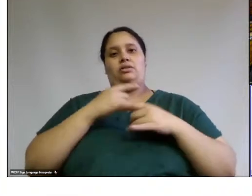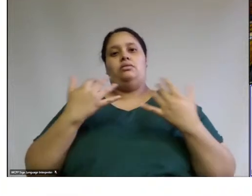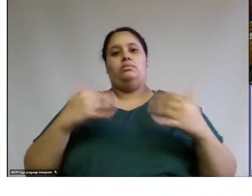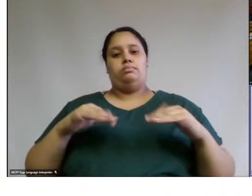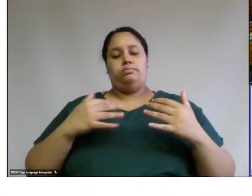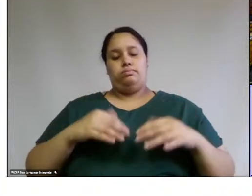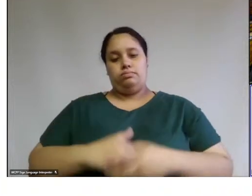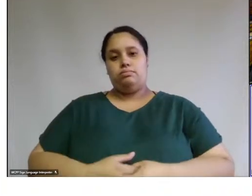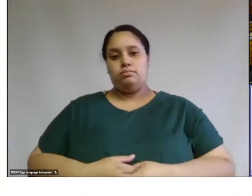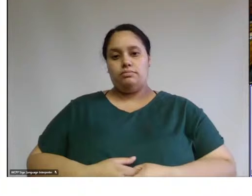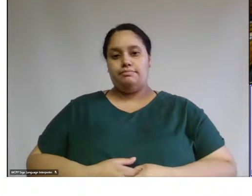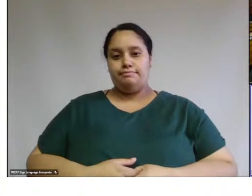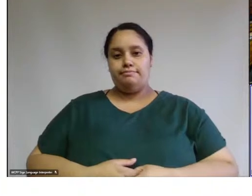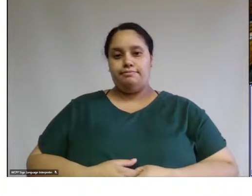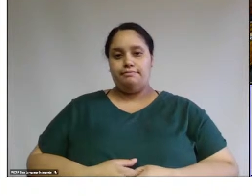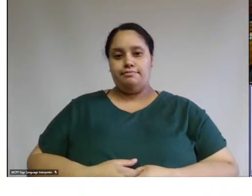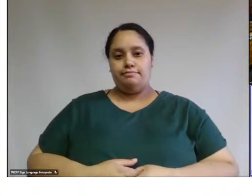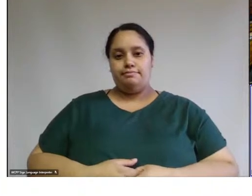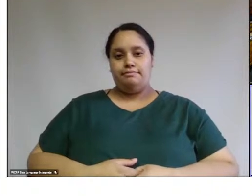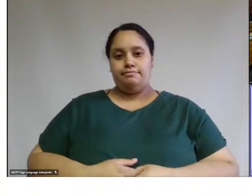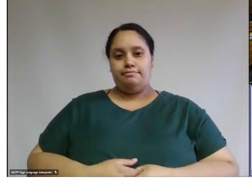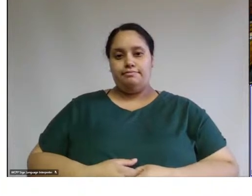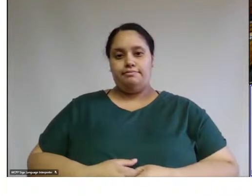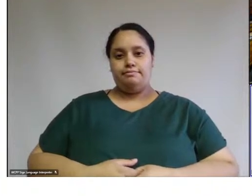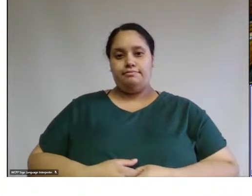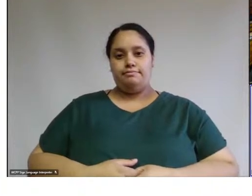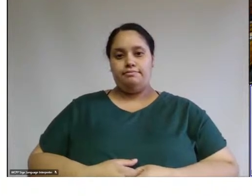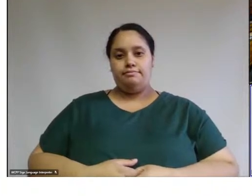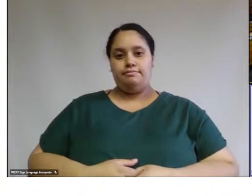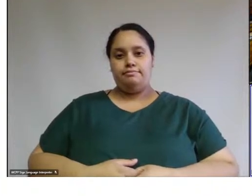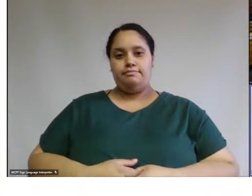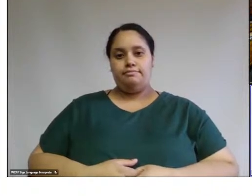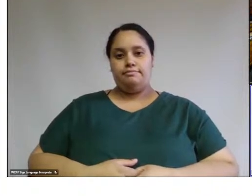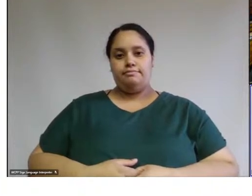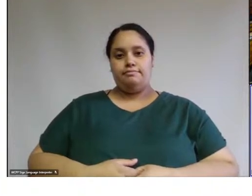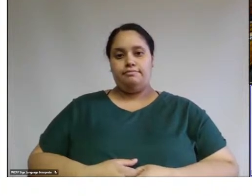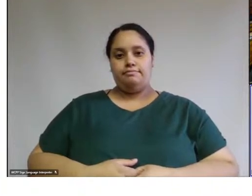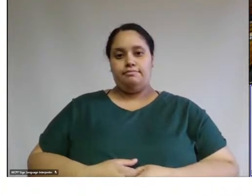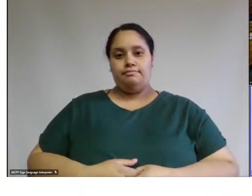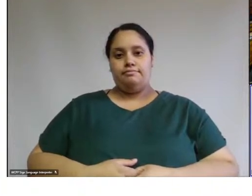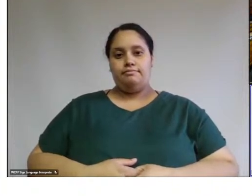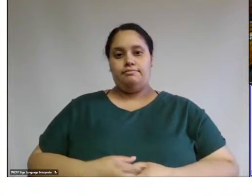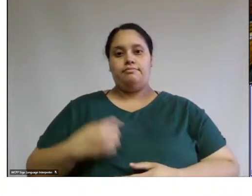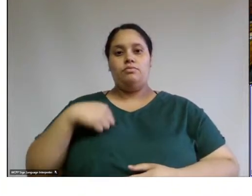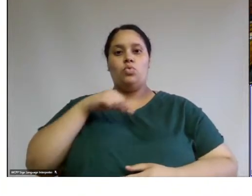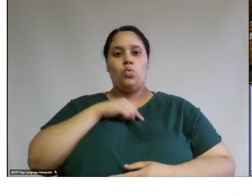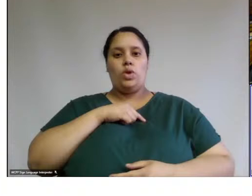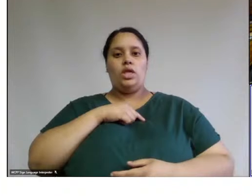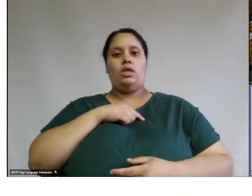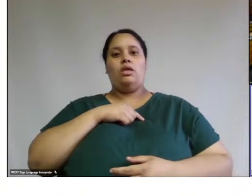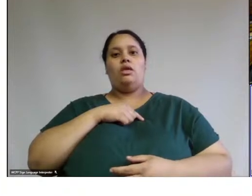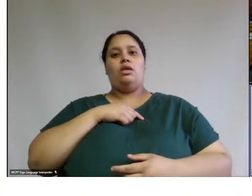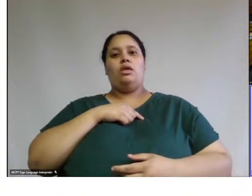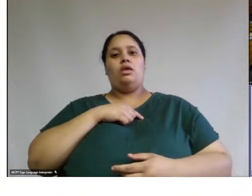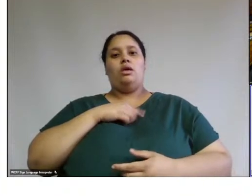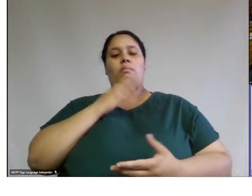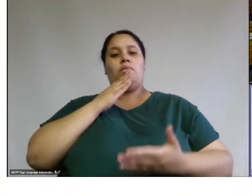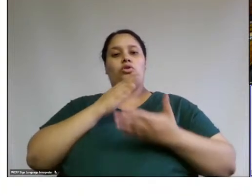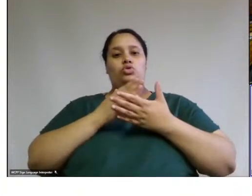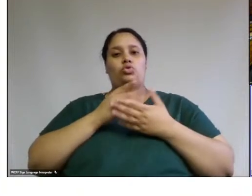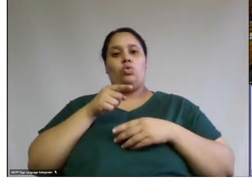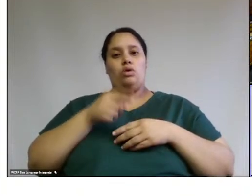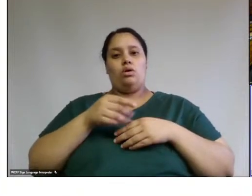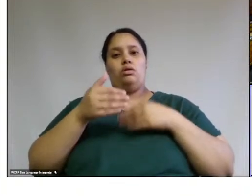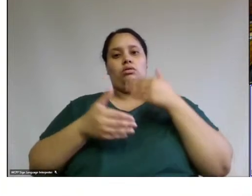debate. I think we have made it as a norm in the committee that